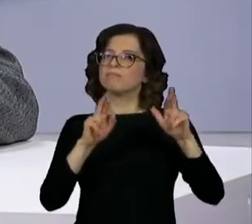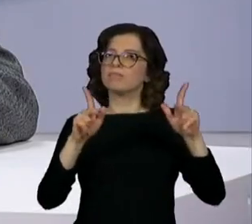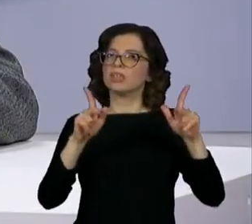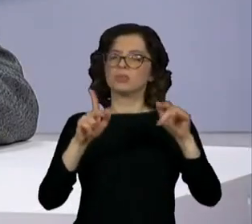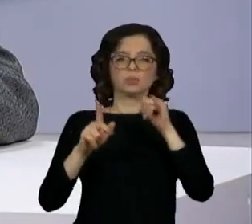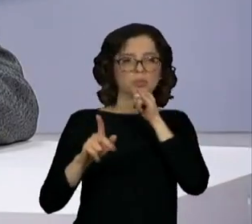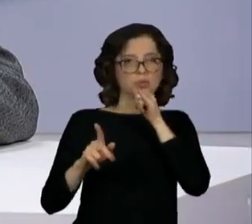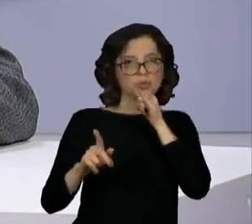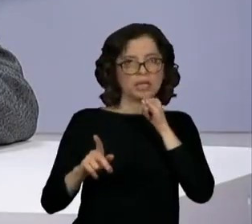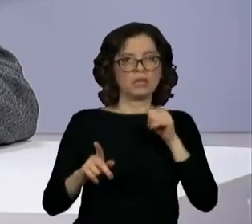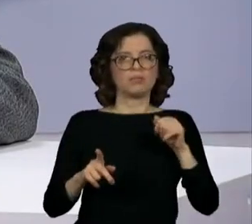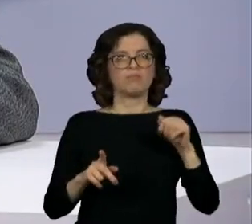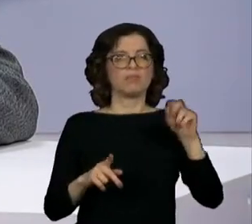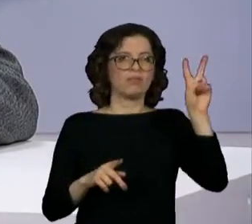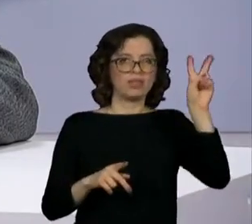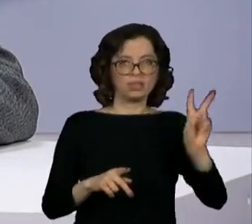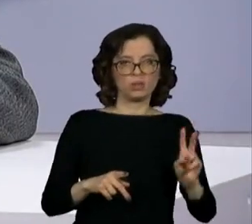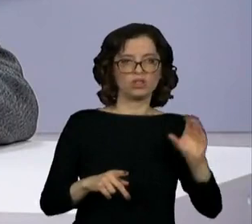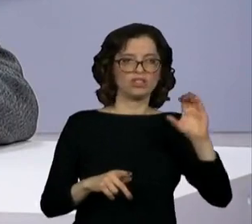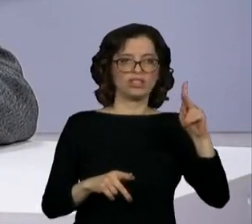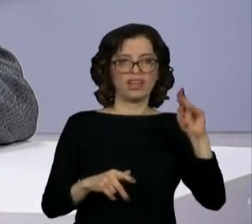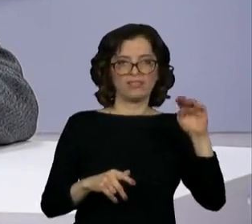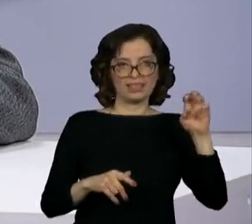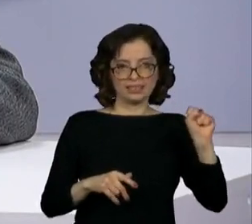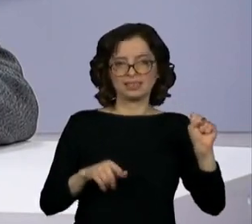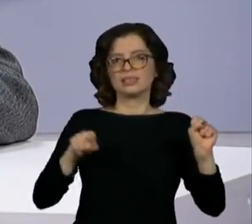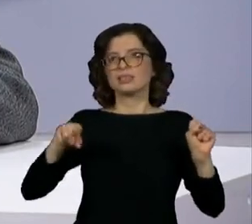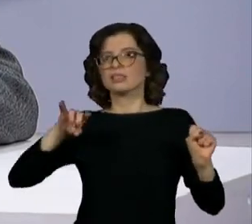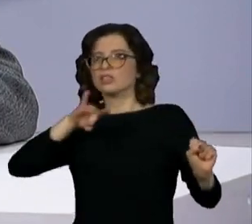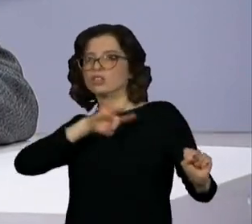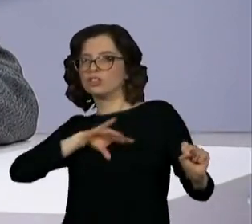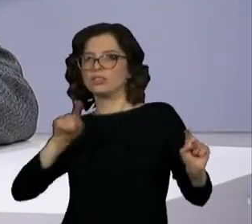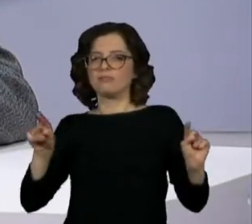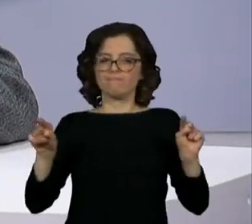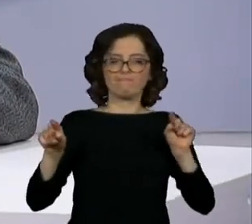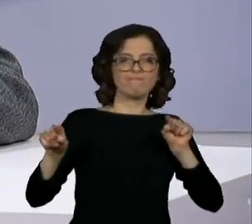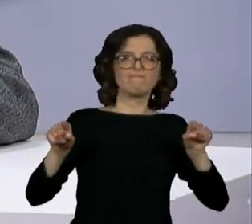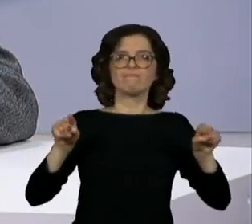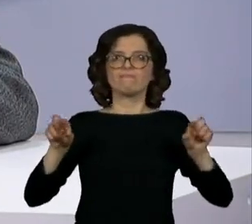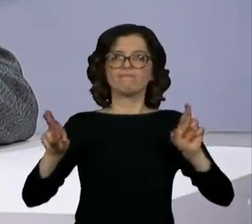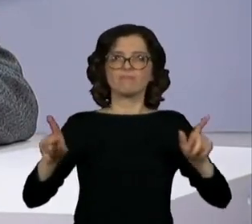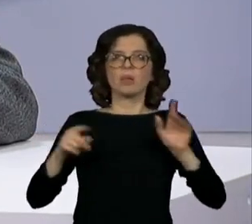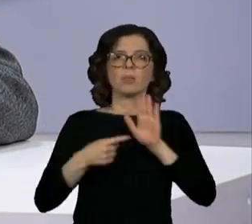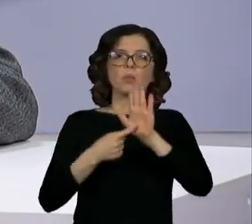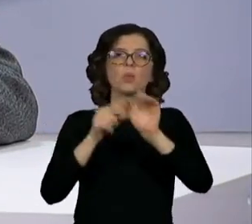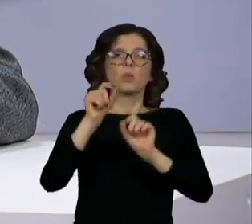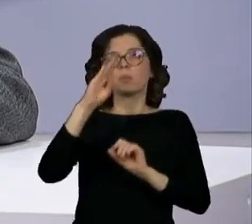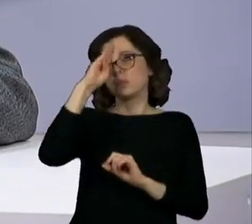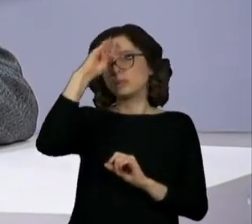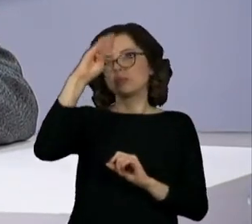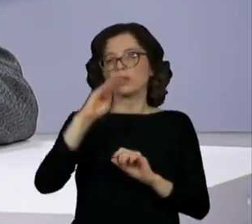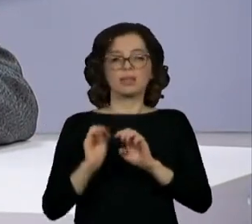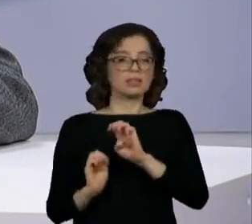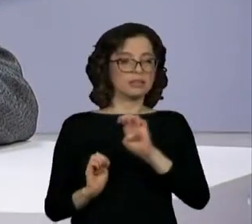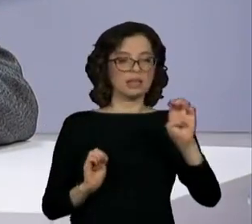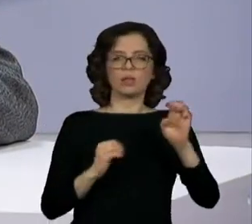with Boris, which I think is very good in Chile, but in general, it's a problem for the left at the grassroots level